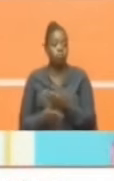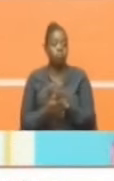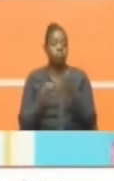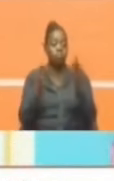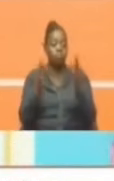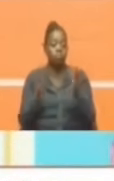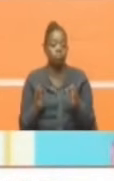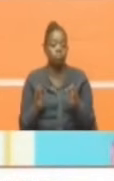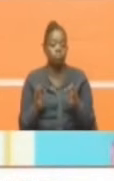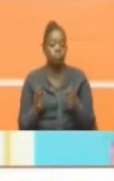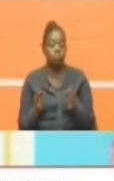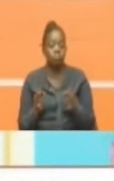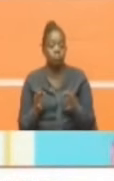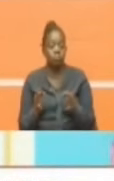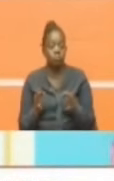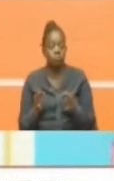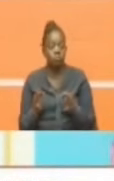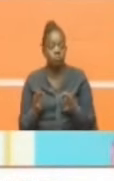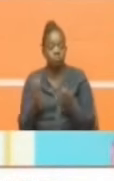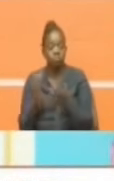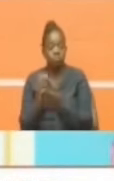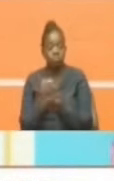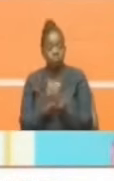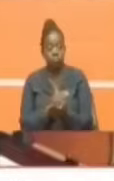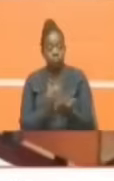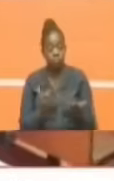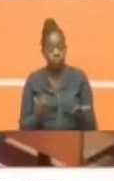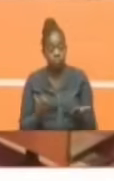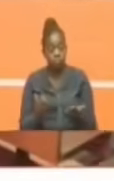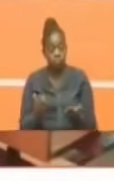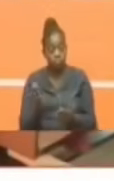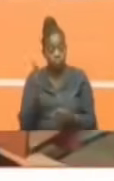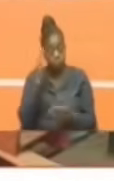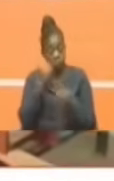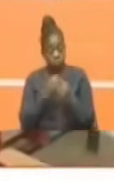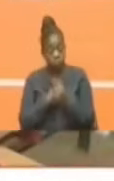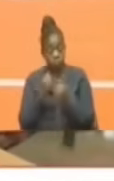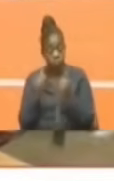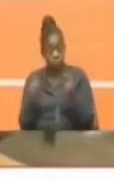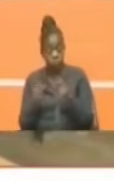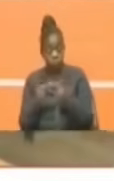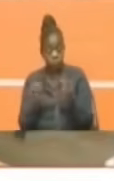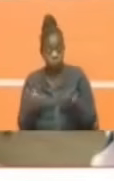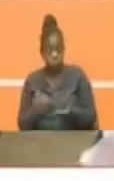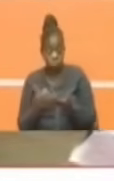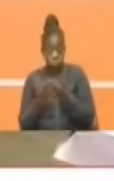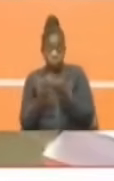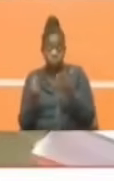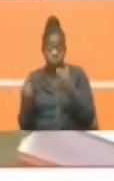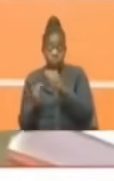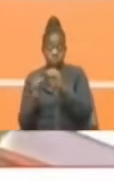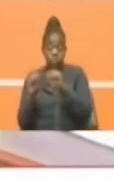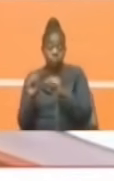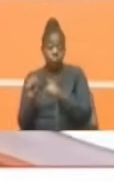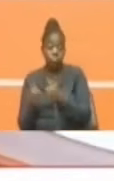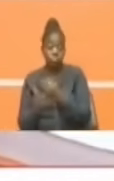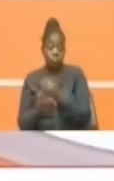whatever thing, because you have my kids. Abakumbiza nti ajja kubabeerera mumbeera yonna esibuka